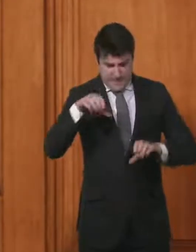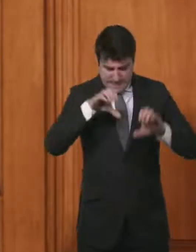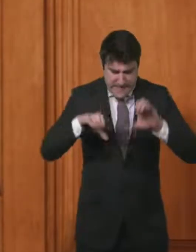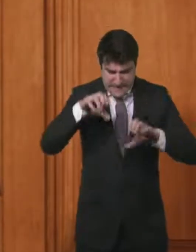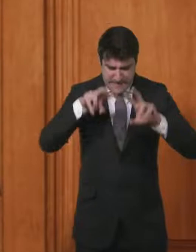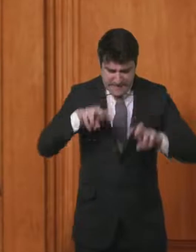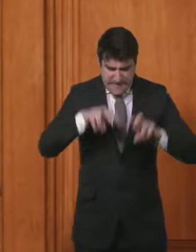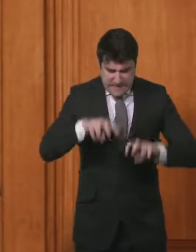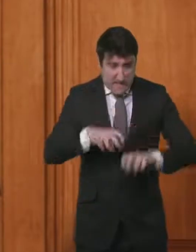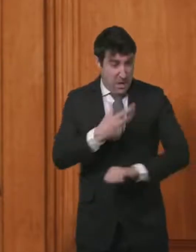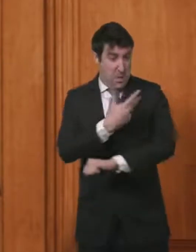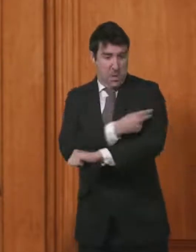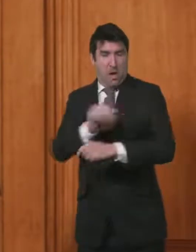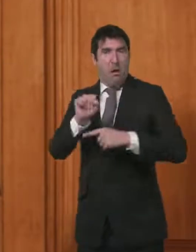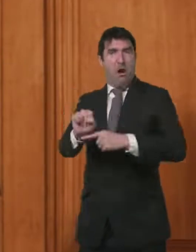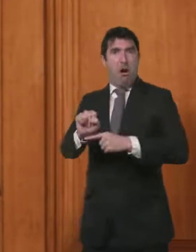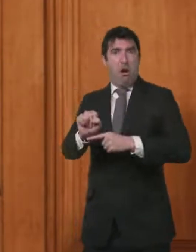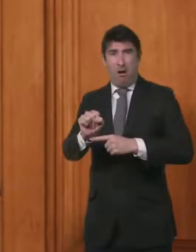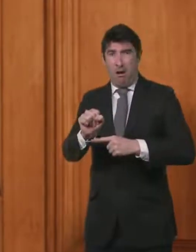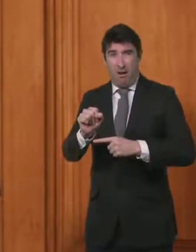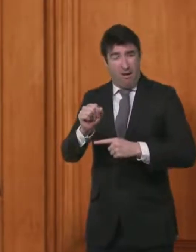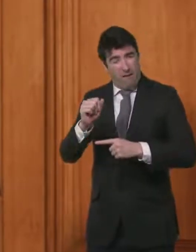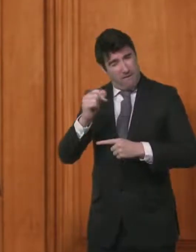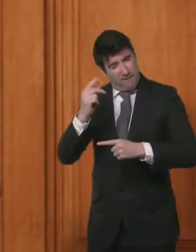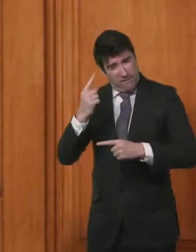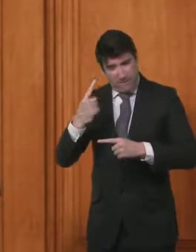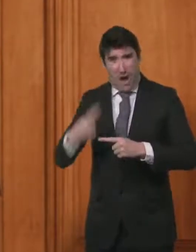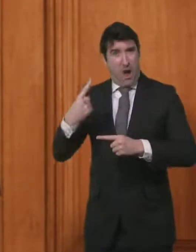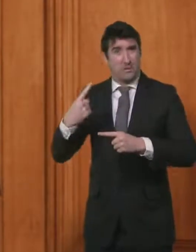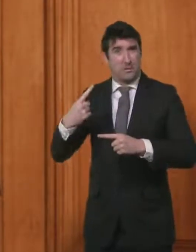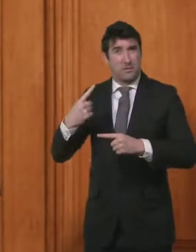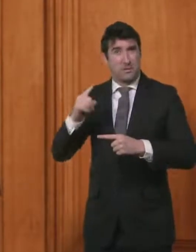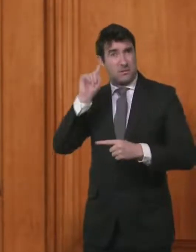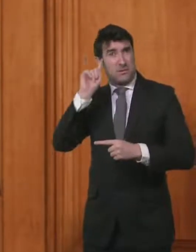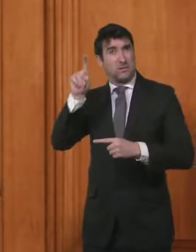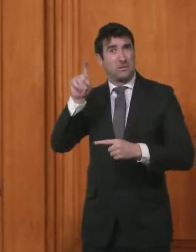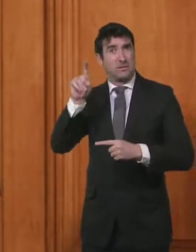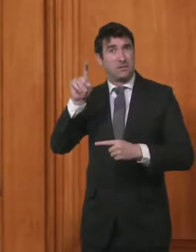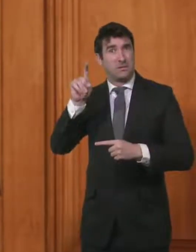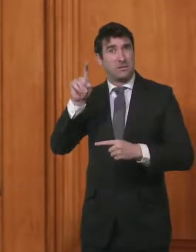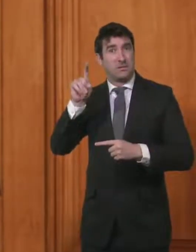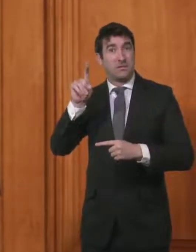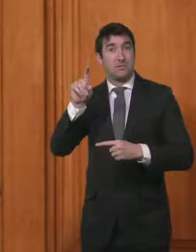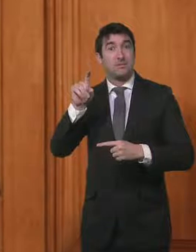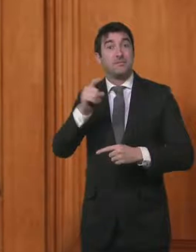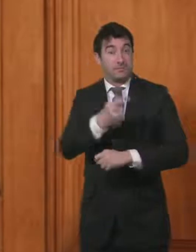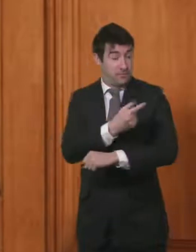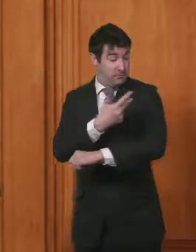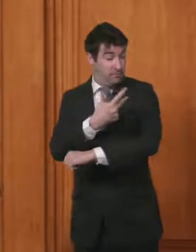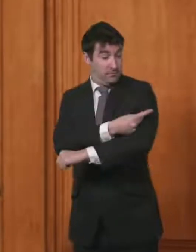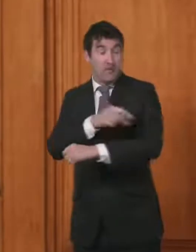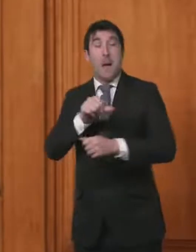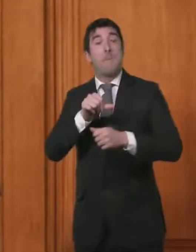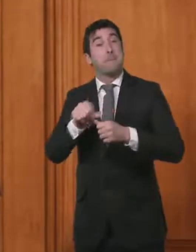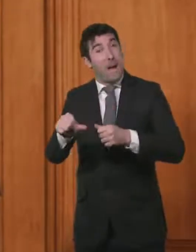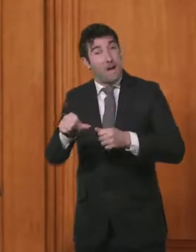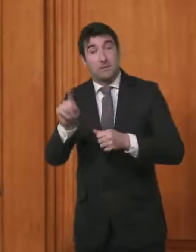deployed before there is an epidemic or an outbreak. If you look at